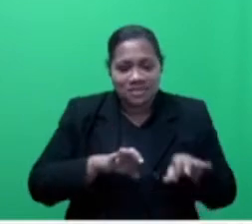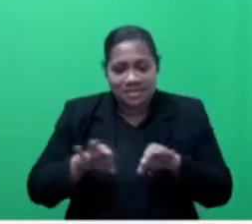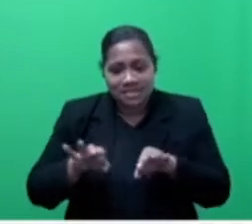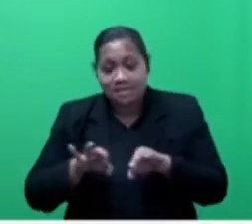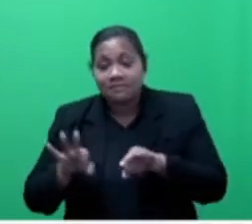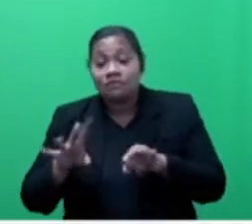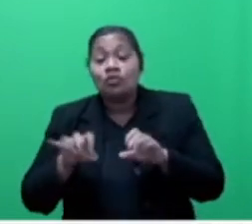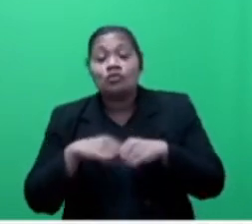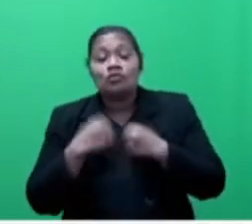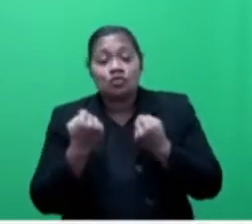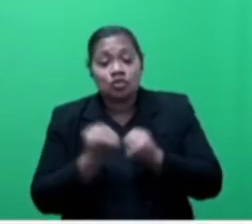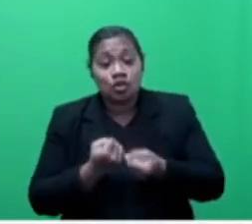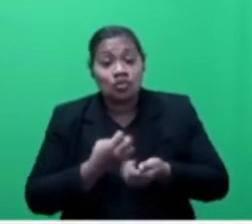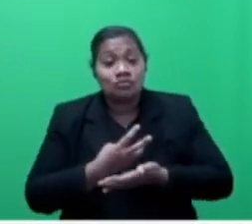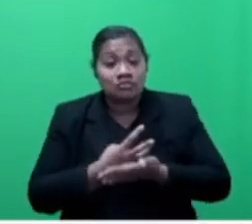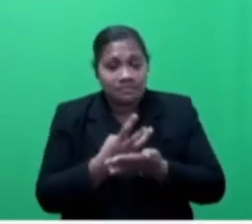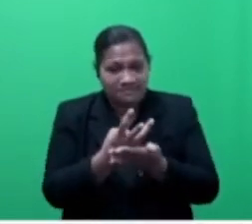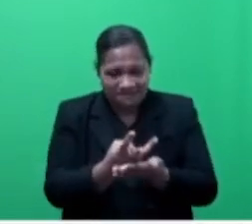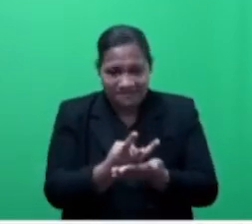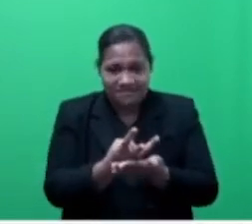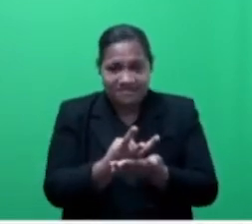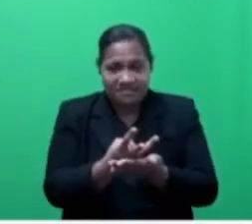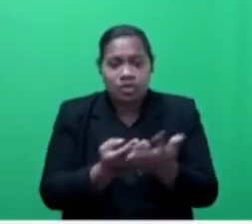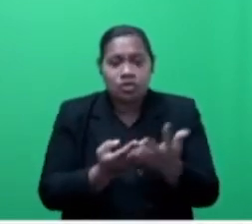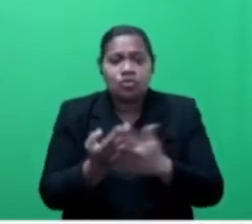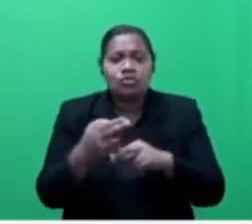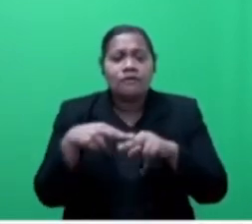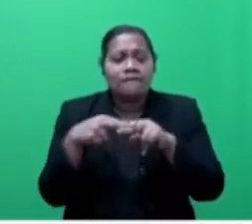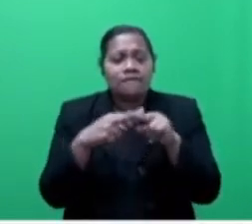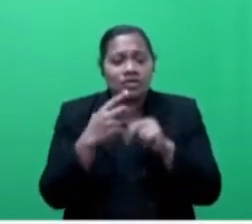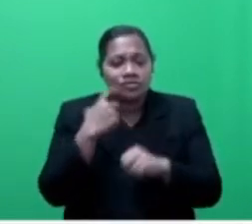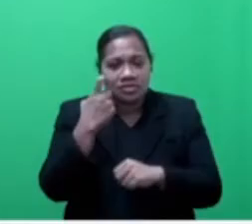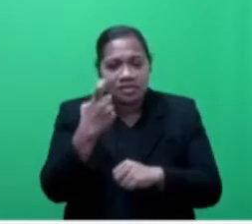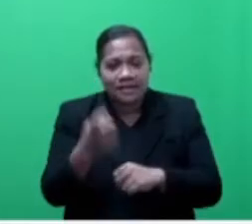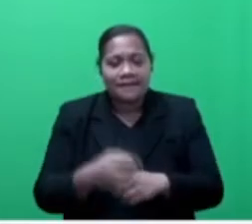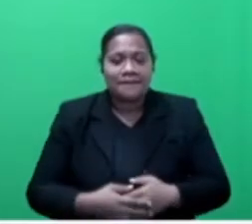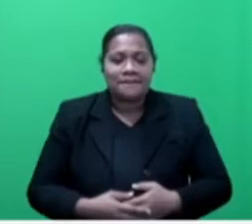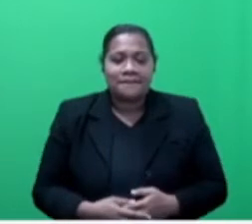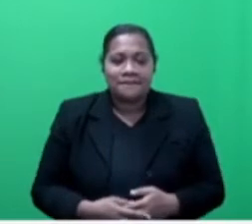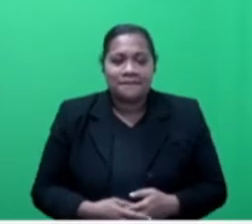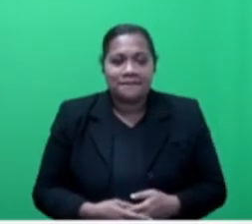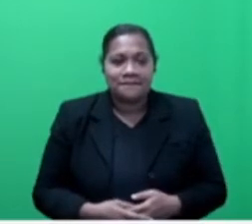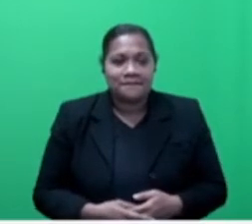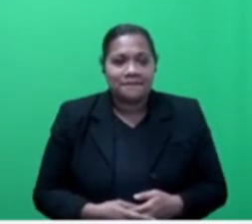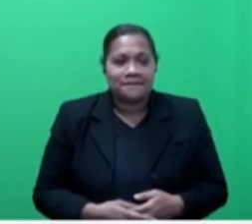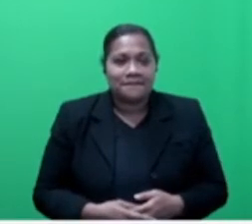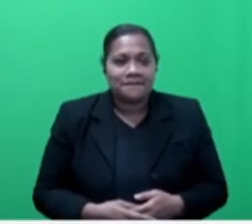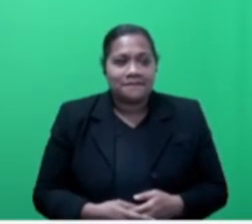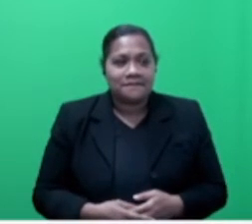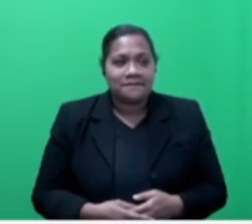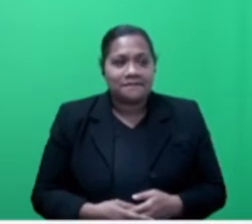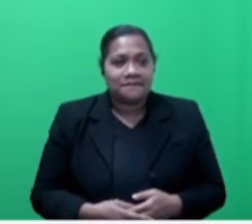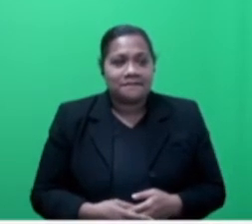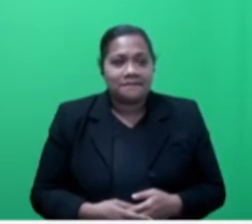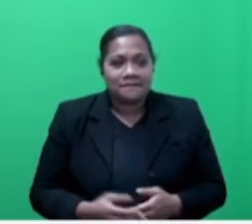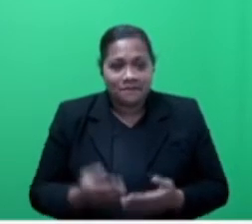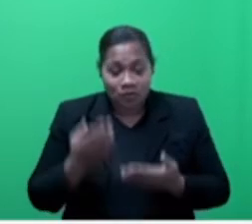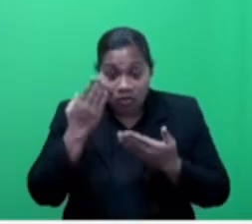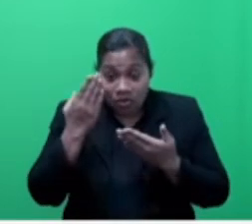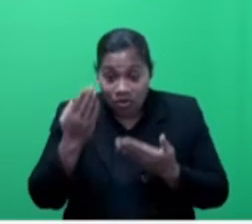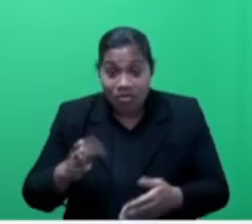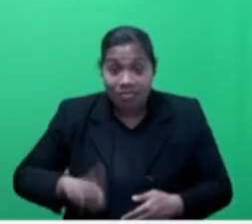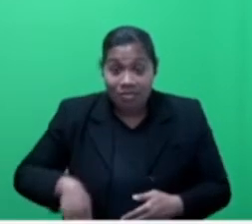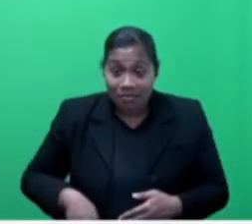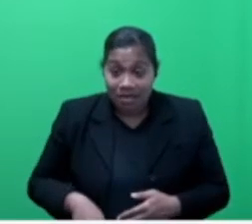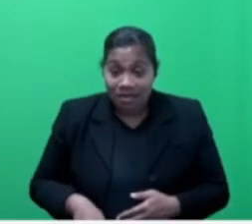welfare recipients through FijiCare Limited. Thank you. Honorable member, you